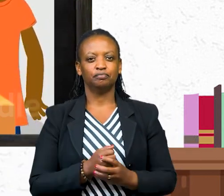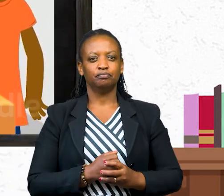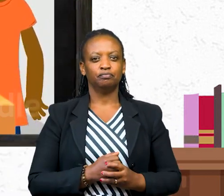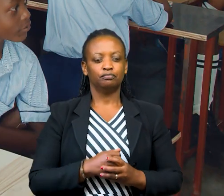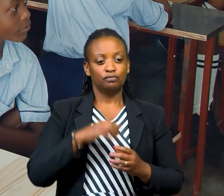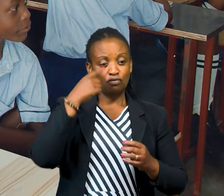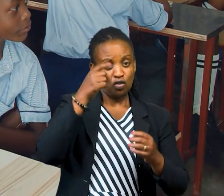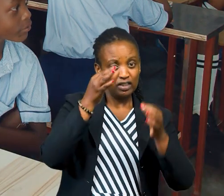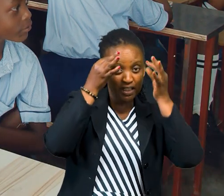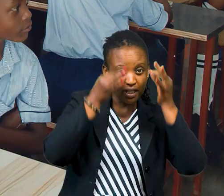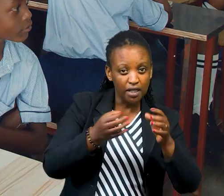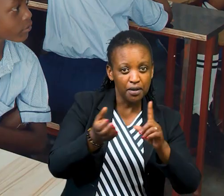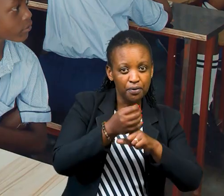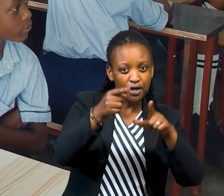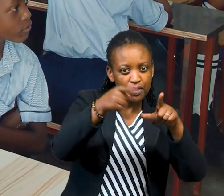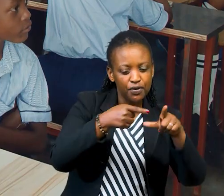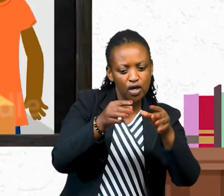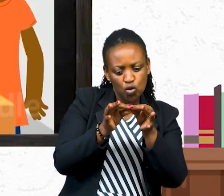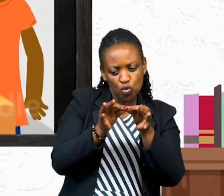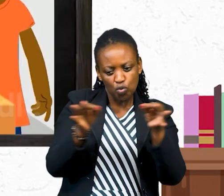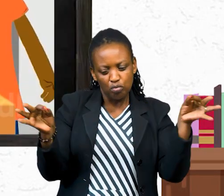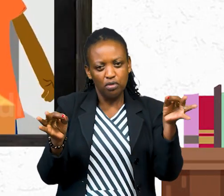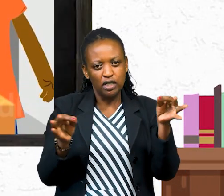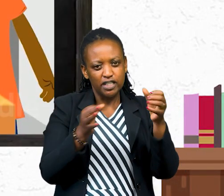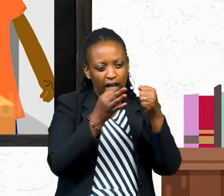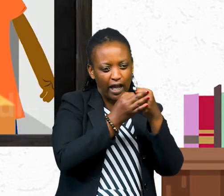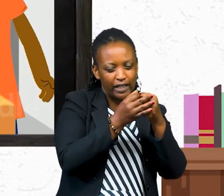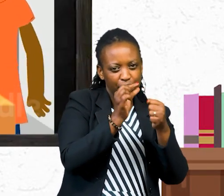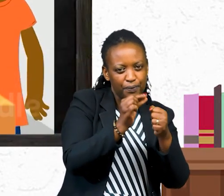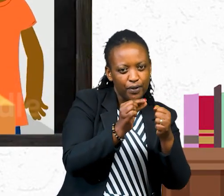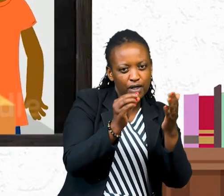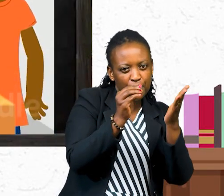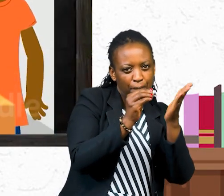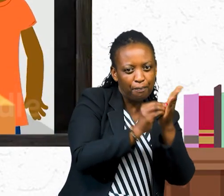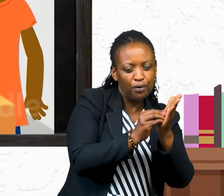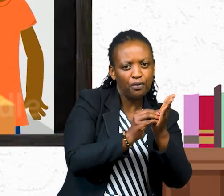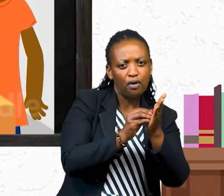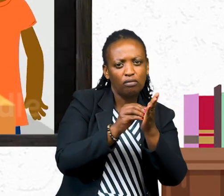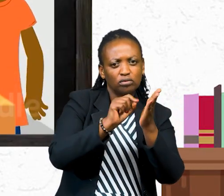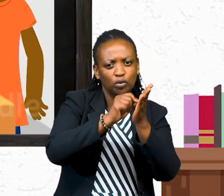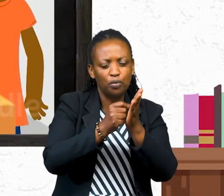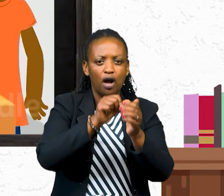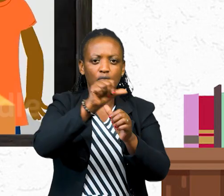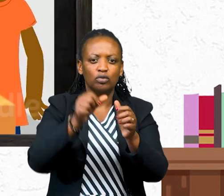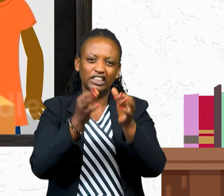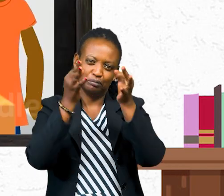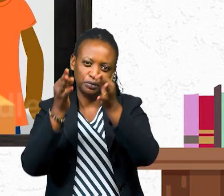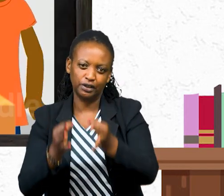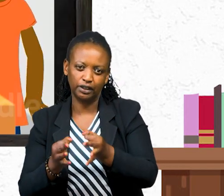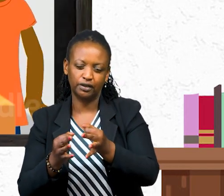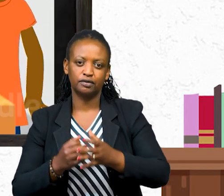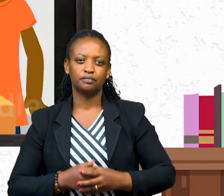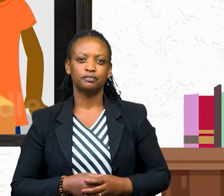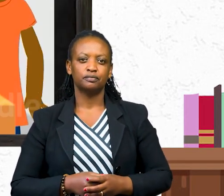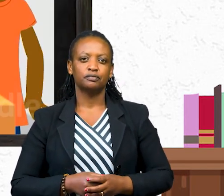The inch side of the ruler, let's measure 8 inches by placing the 0 marker at the left